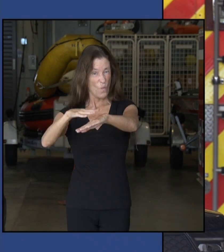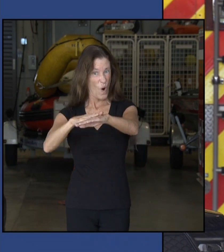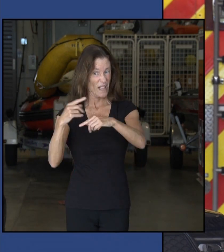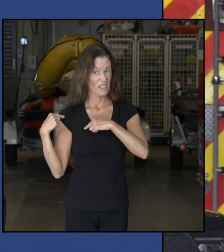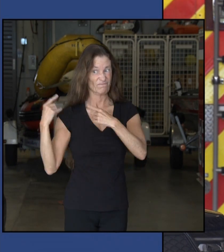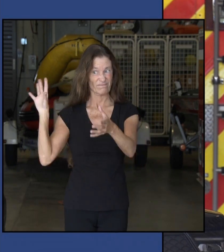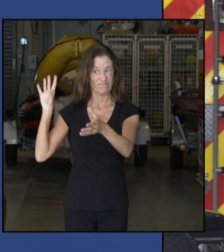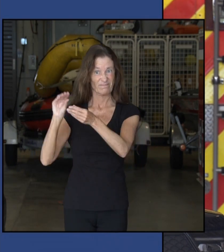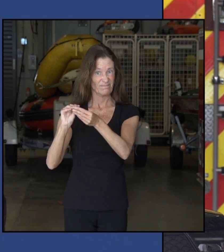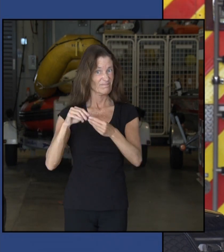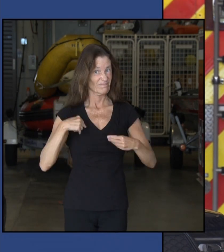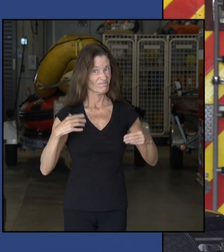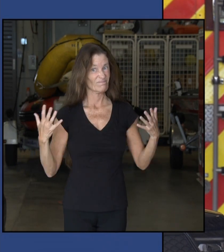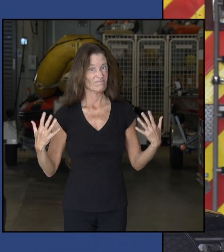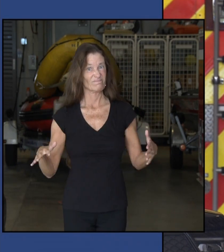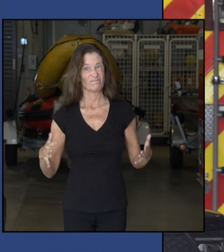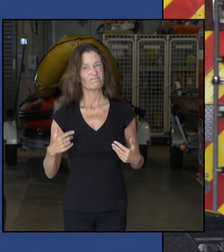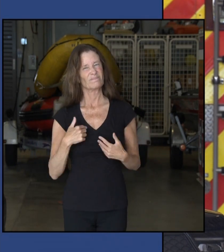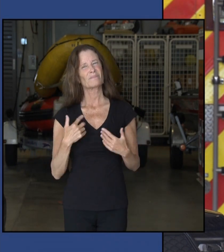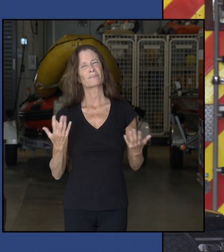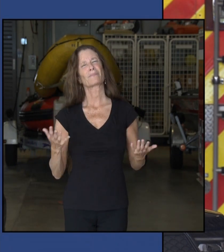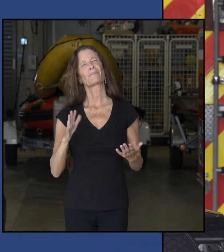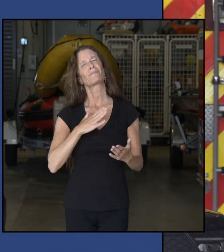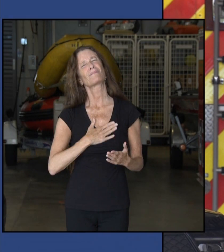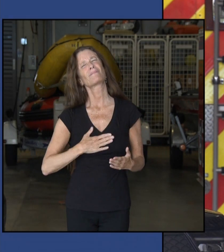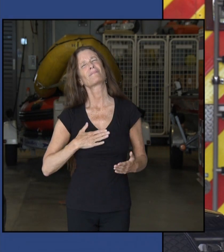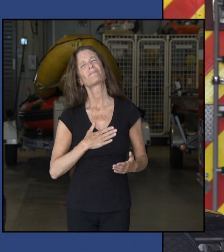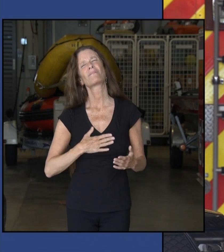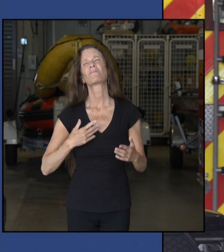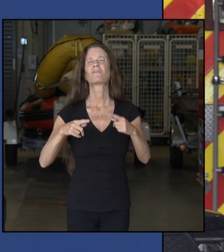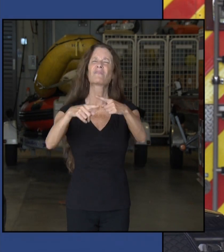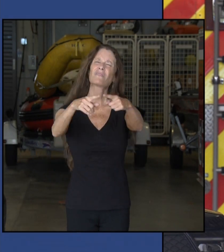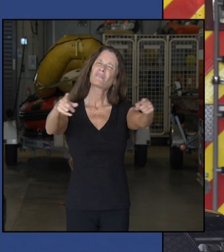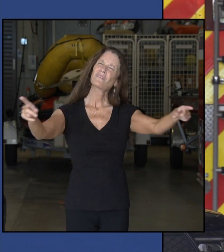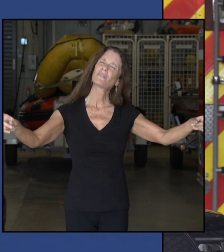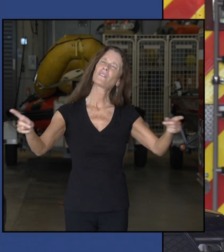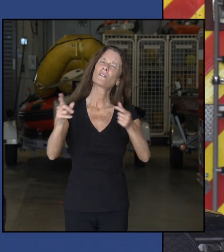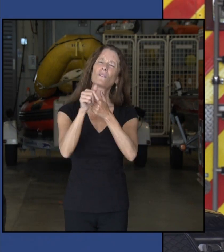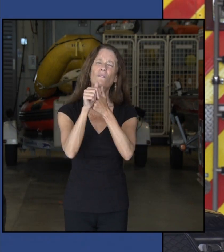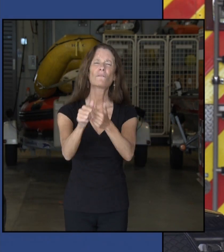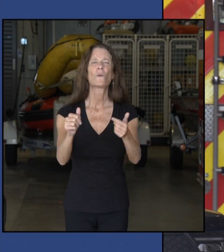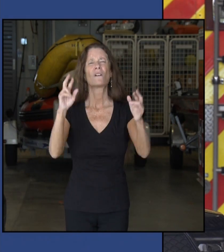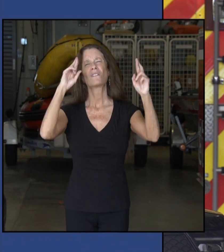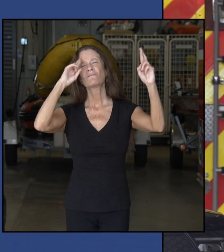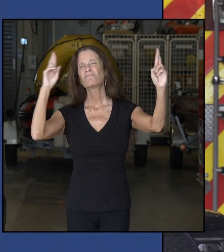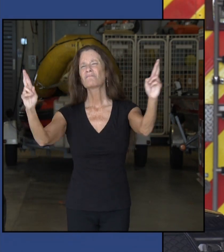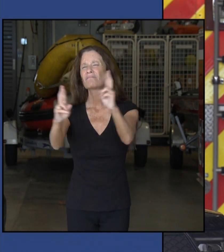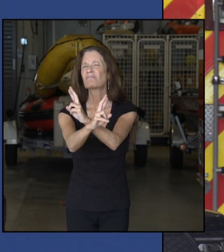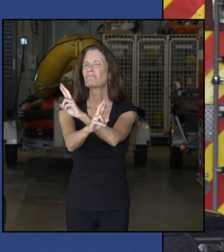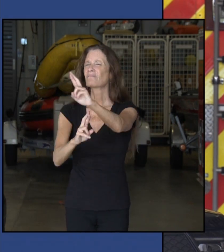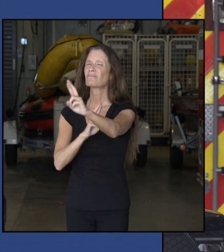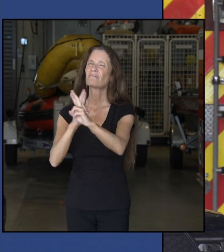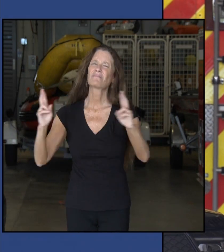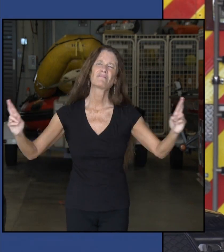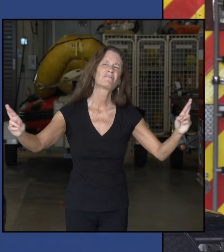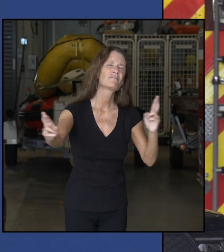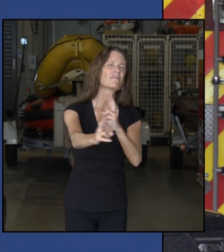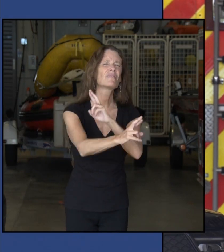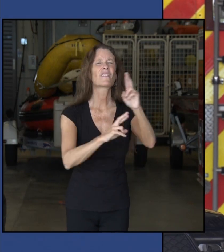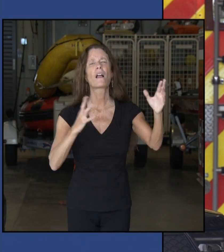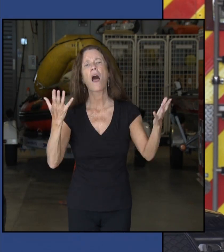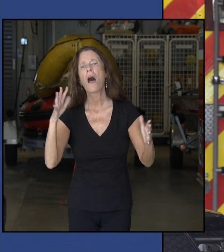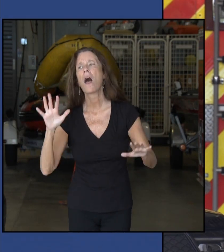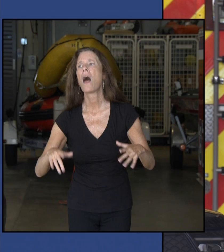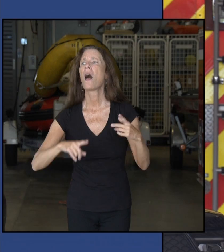through mutual respect of one another and not to unnecessarily involve business owners in the legal system.